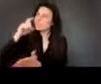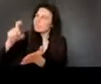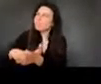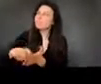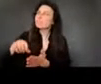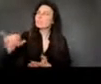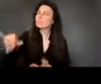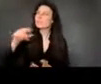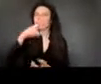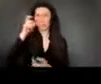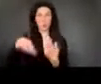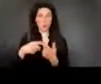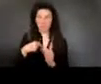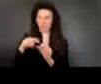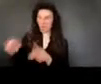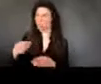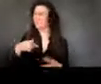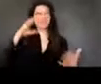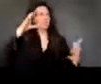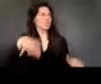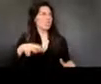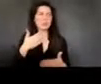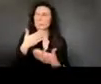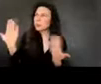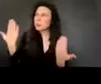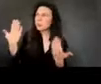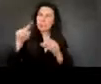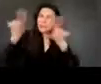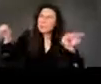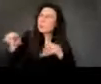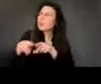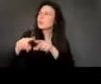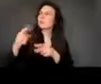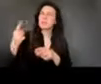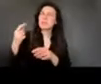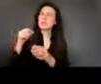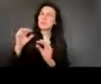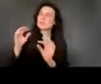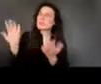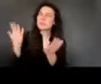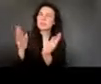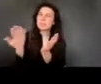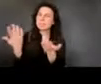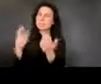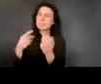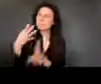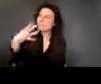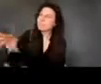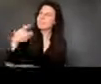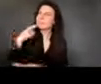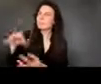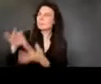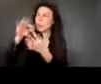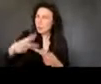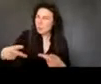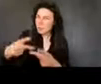no signage, no kind of museum framing or anything, or no conservation there at all. But then also a